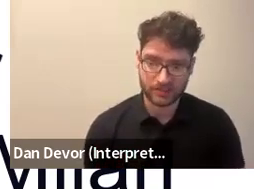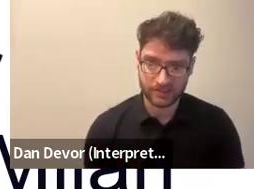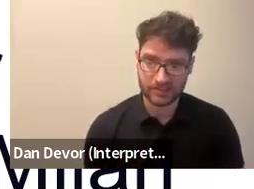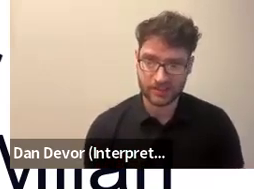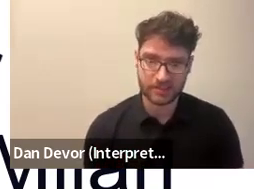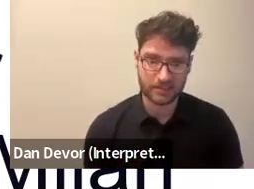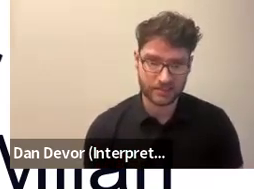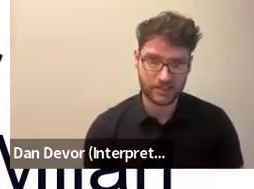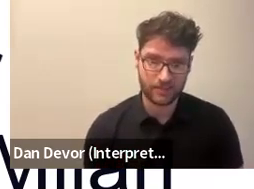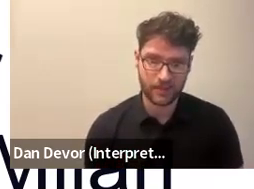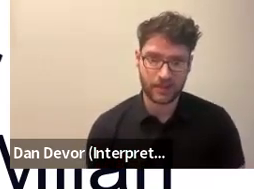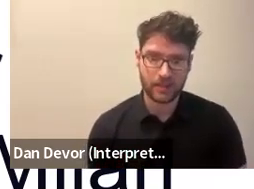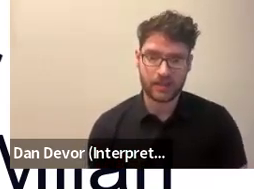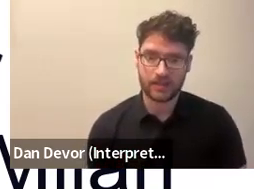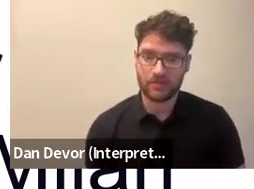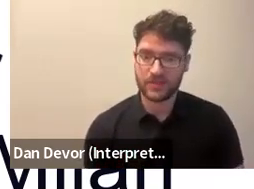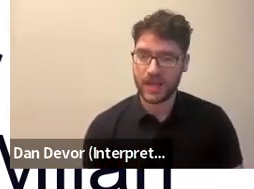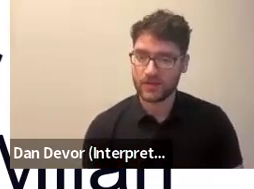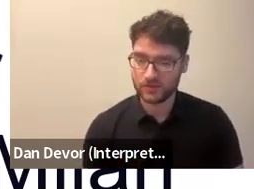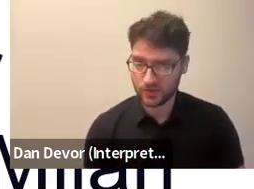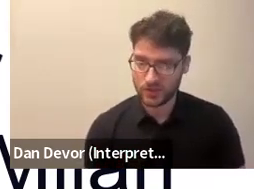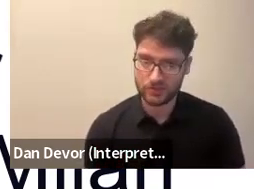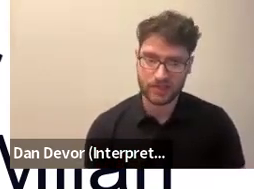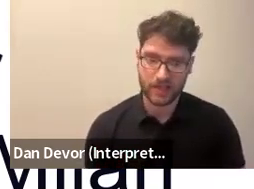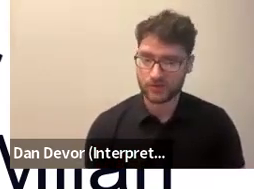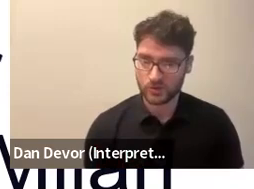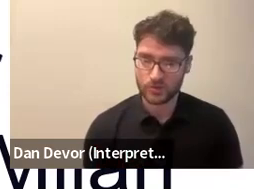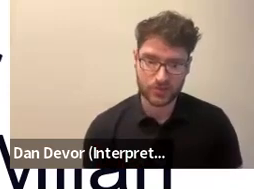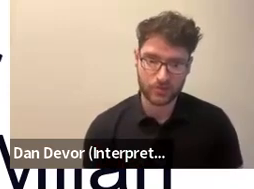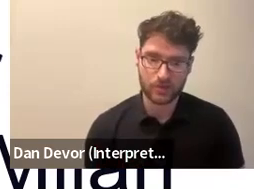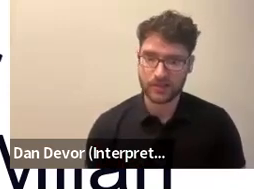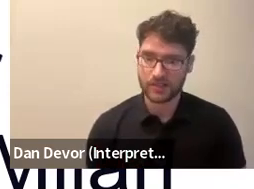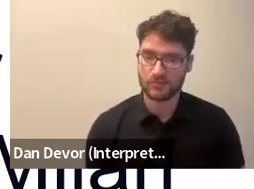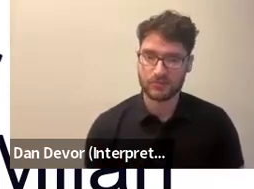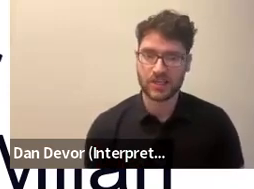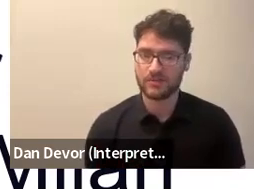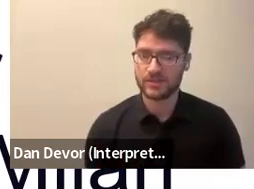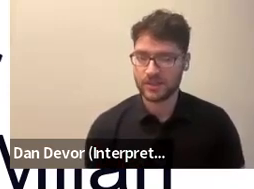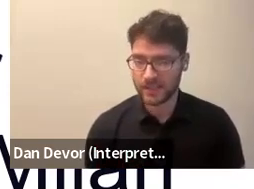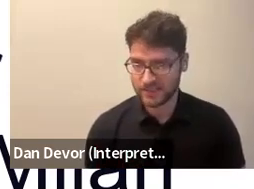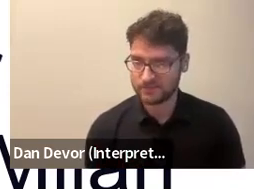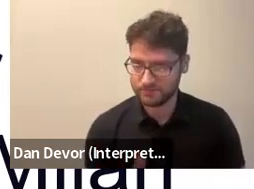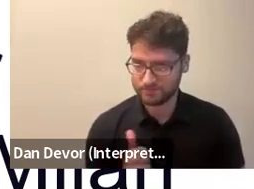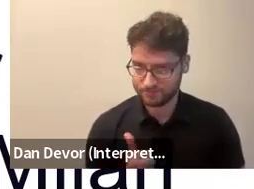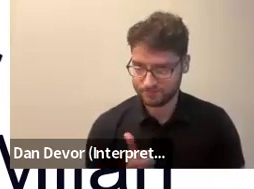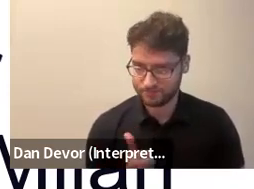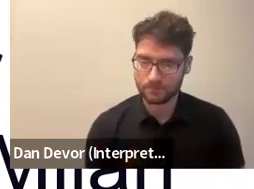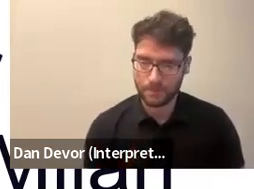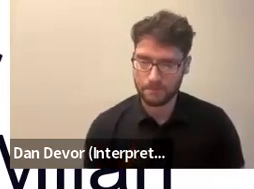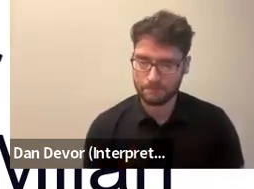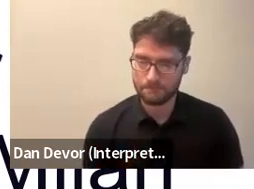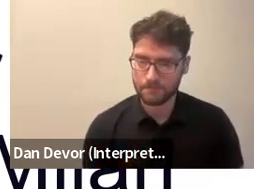from Washington, D.C., from the Kendall School. He was the Kendall School principal. His name was James Dennison.